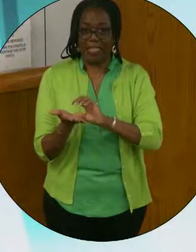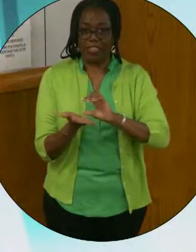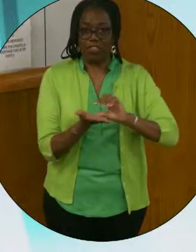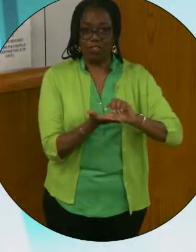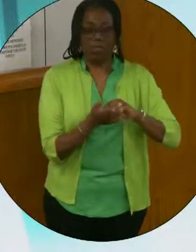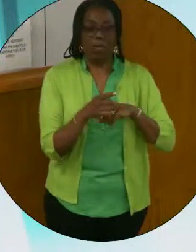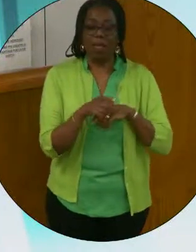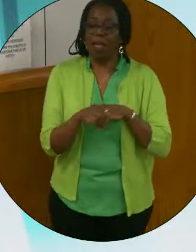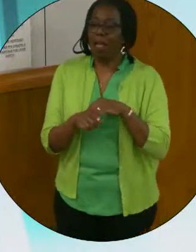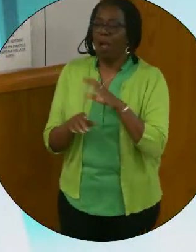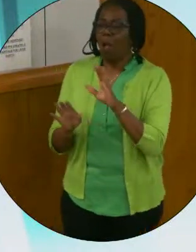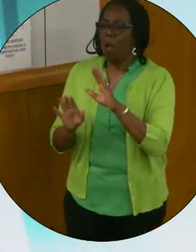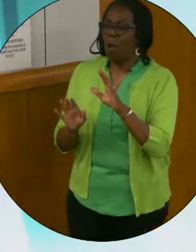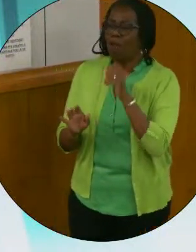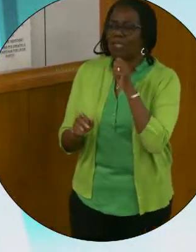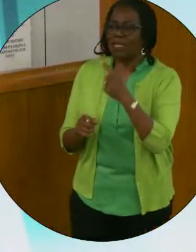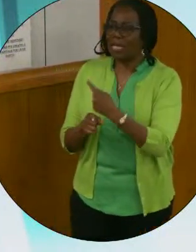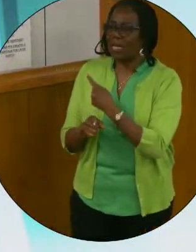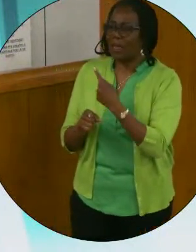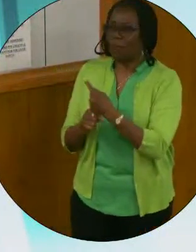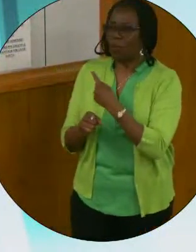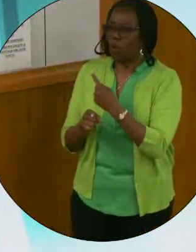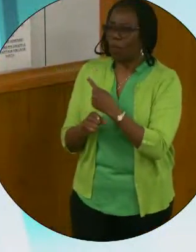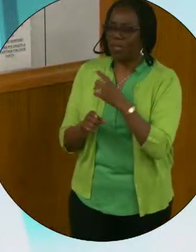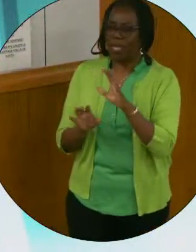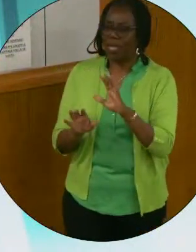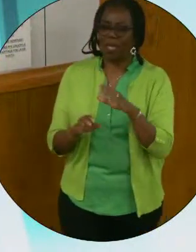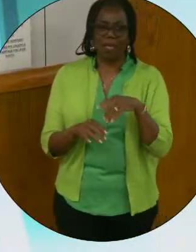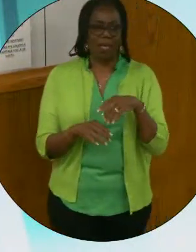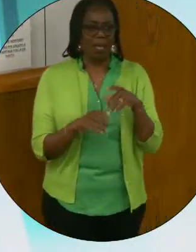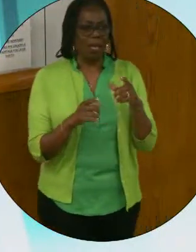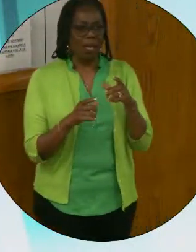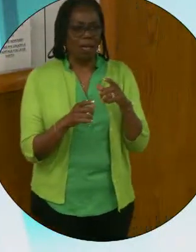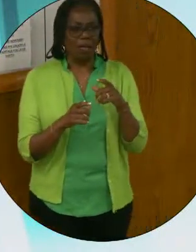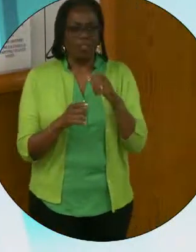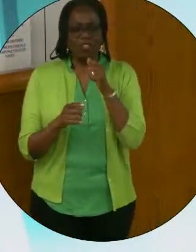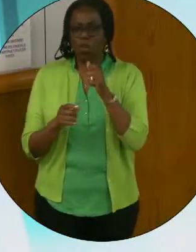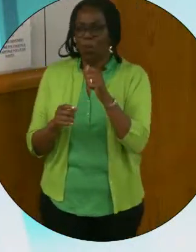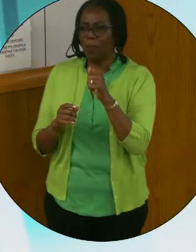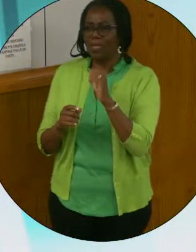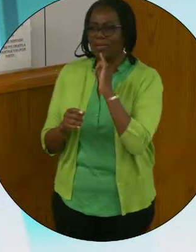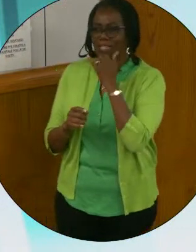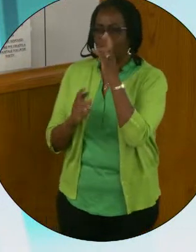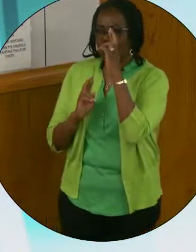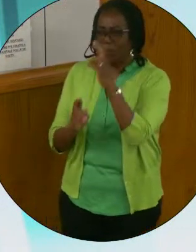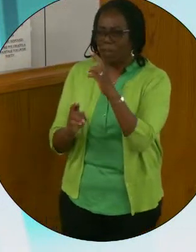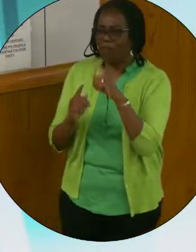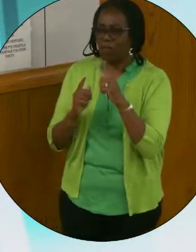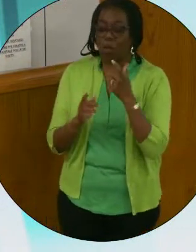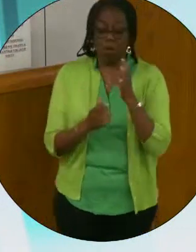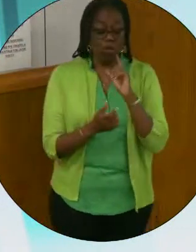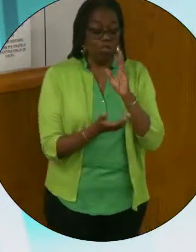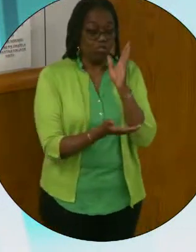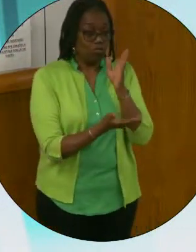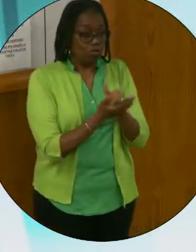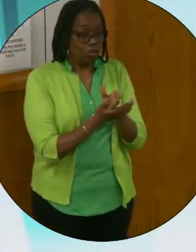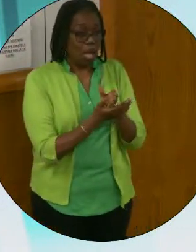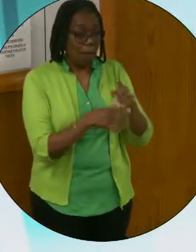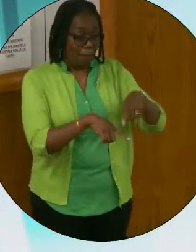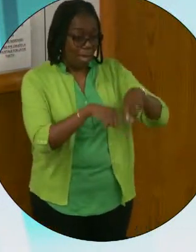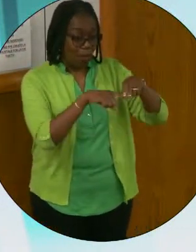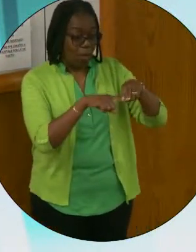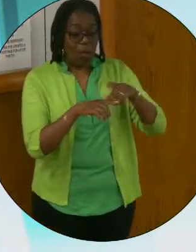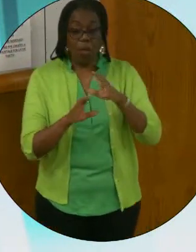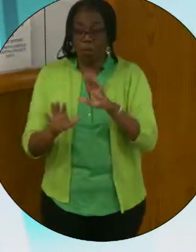Mr. Bayless, that is completely inappropriate, and I'm Well, not going so to it's allow trying to you hide to be paperwork, but we'll- disrespectful to our okay. staff. If Can that you is stop my time if you're gonna go no, hold it? will you please stop